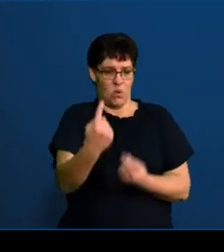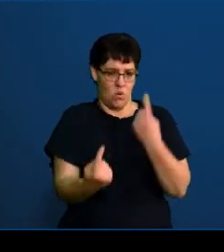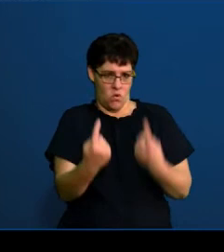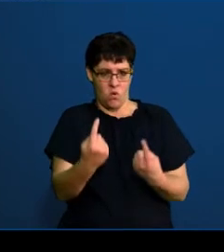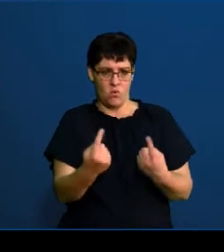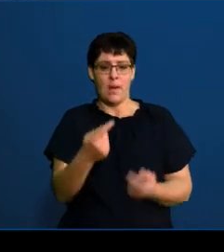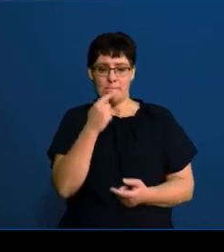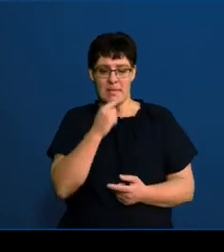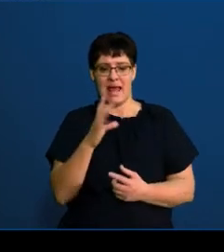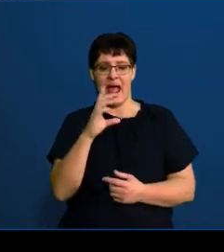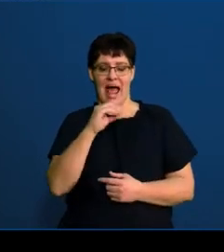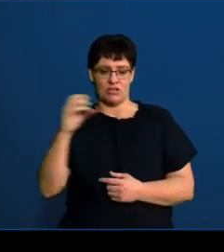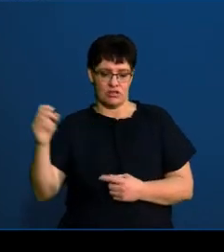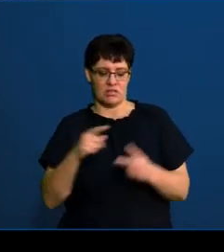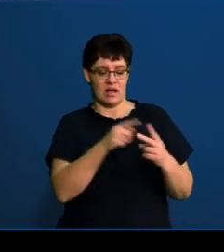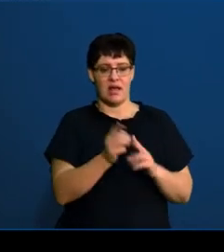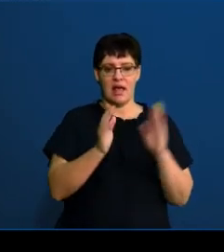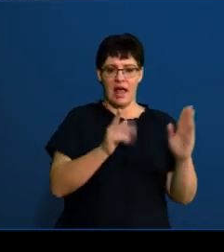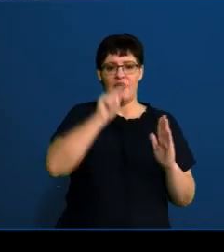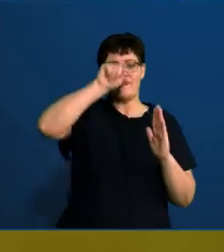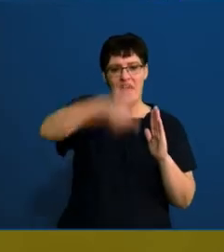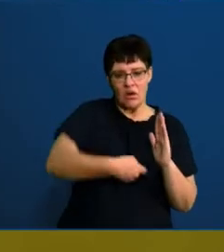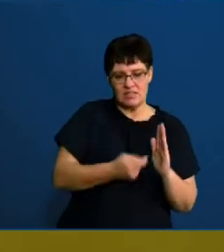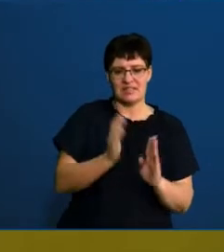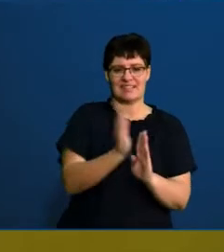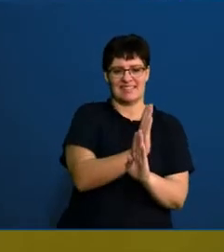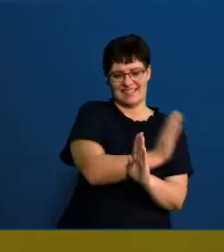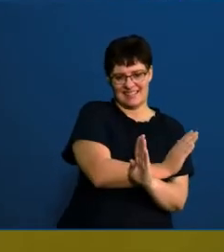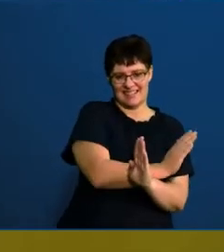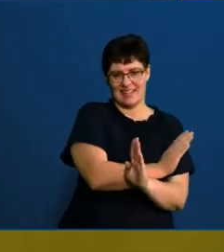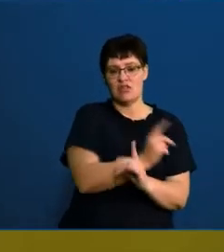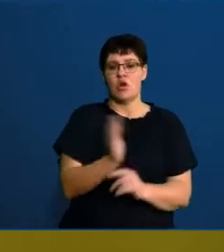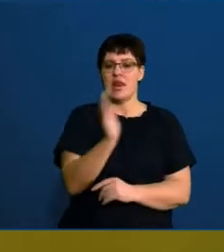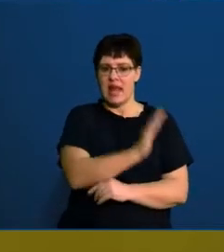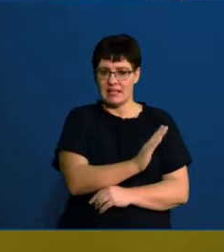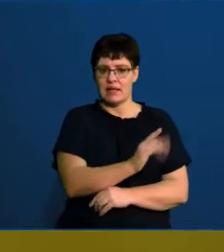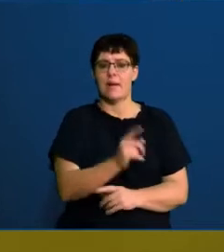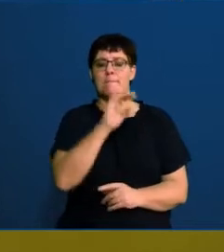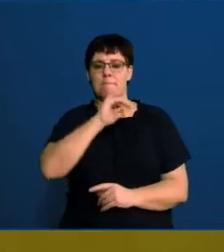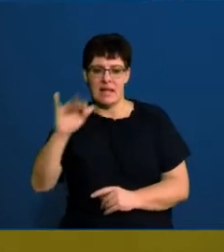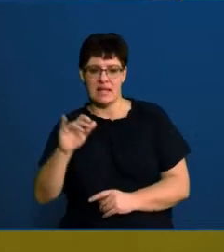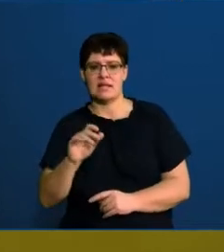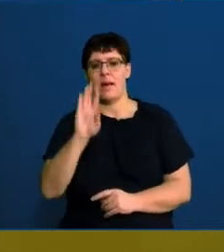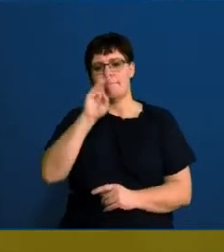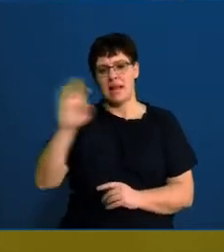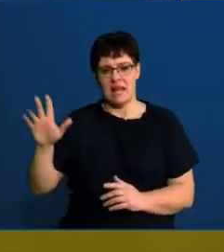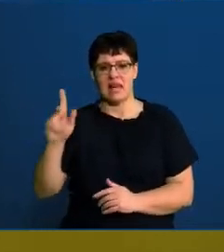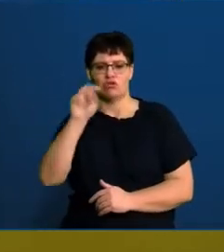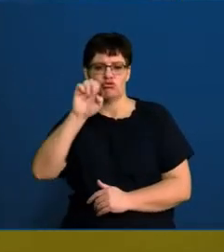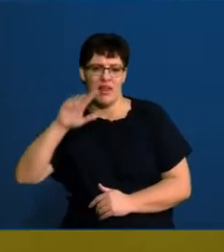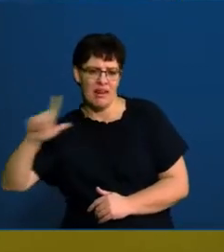are my hundreds, that's my thousands. If my number was bigger, my next 3 would be my millions, billions, trillions,